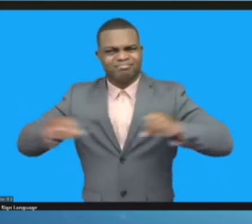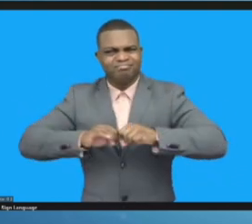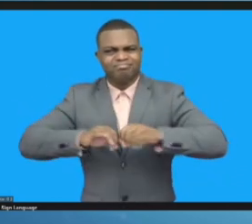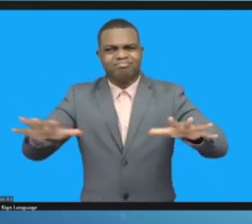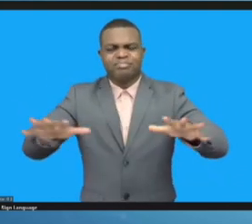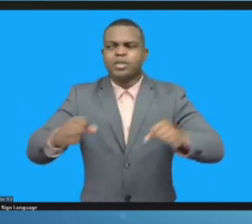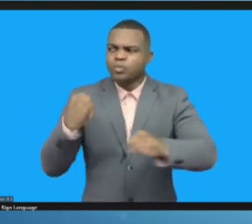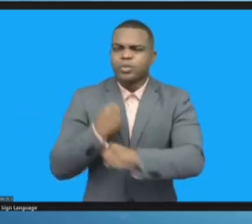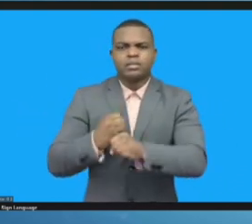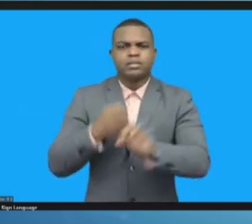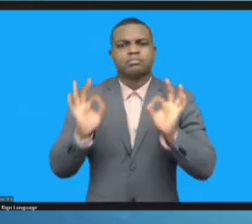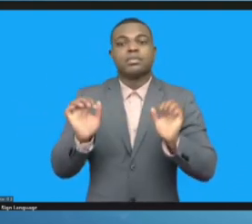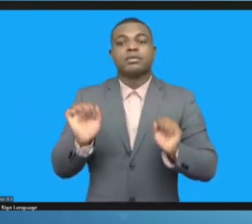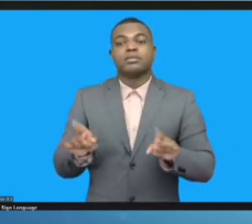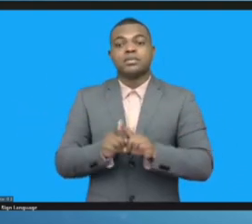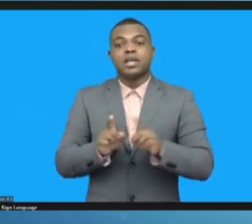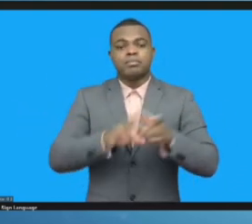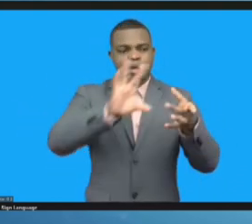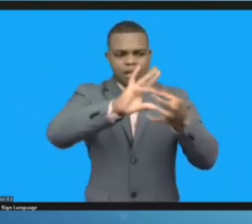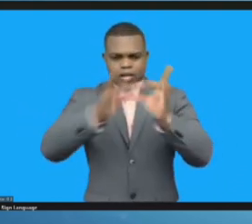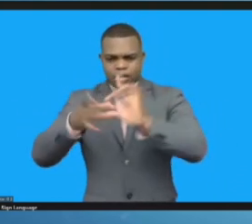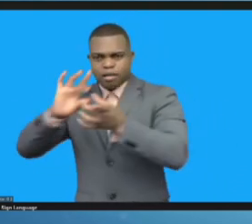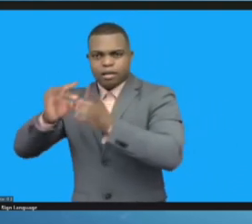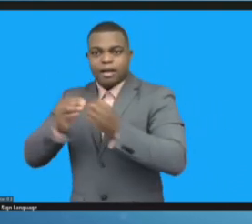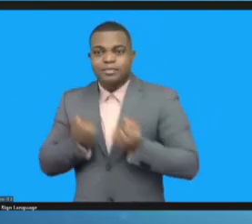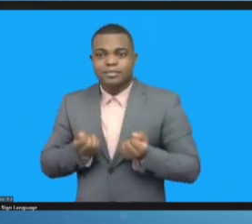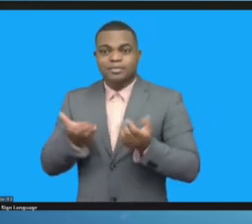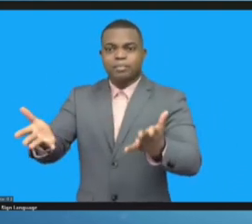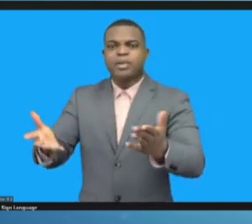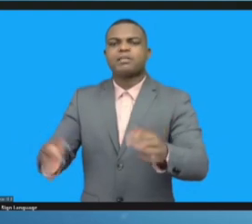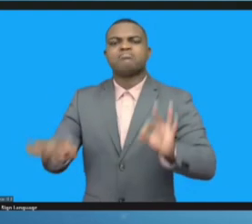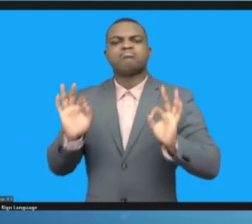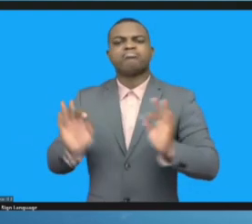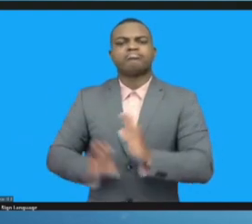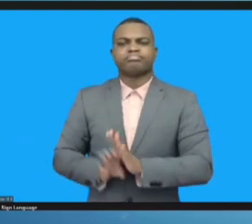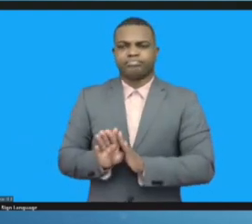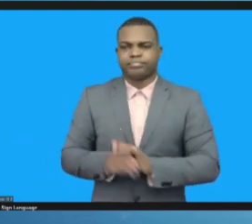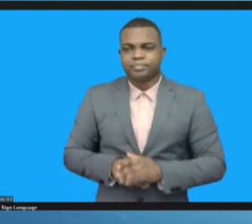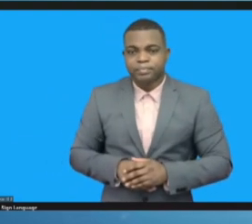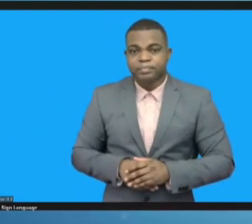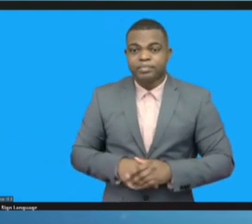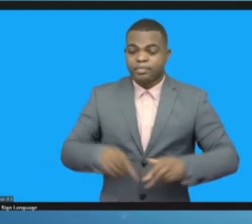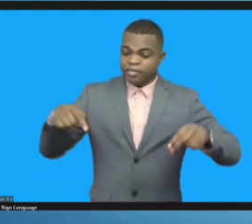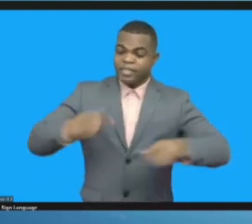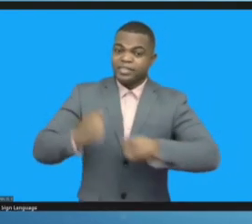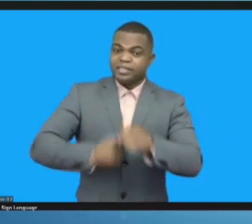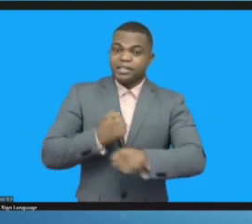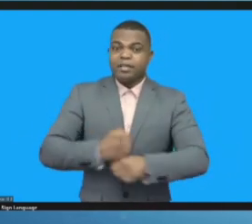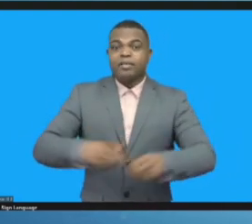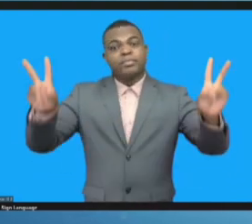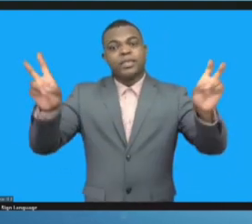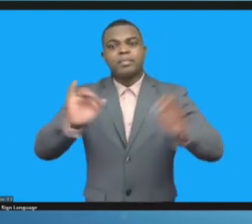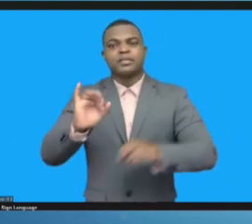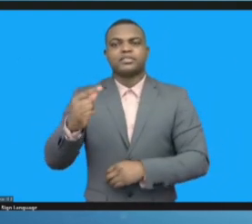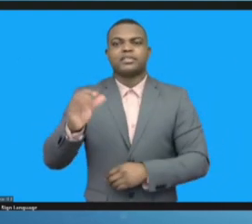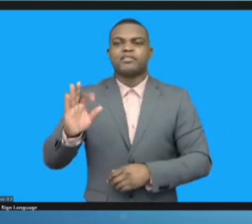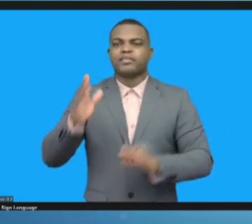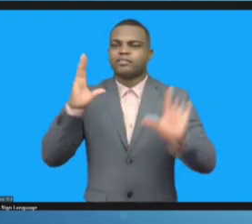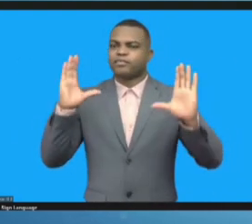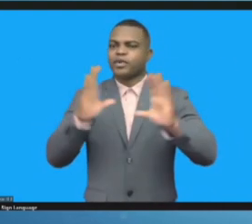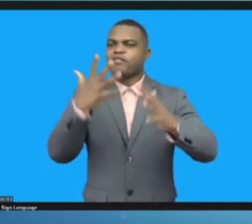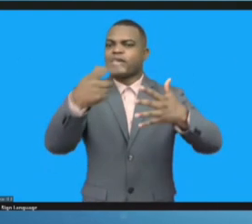years, the Economic Commission for Africa has been implementing and promoting various activities in supporting, connecting all